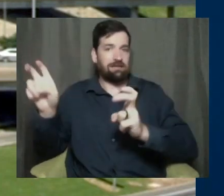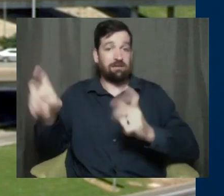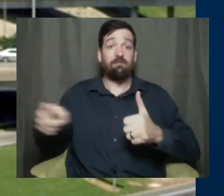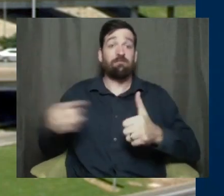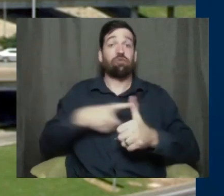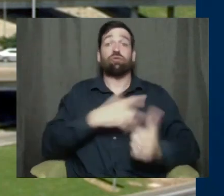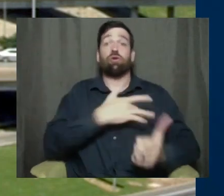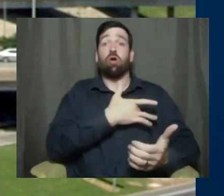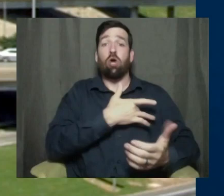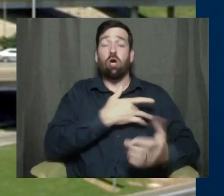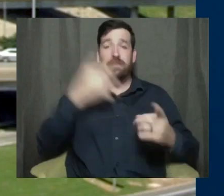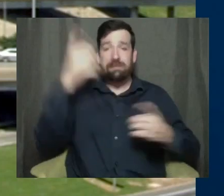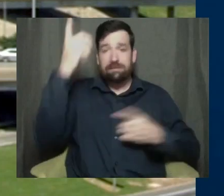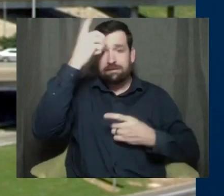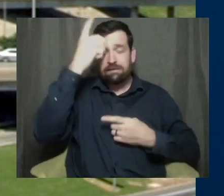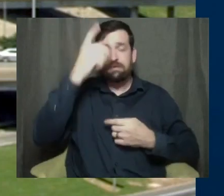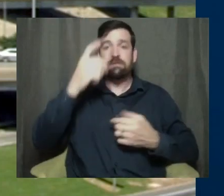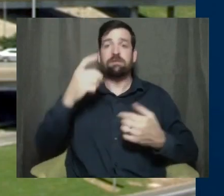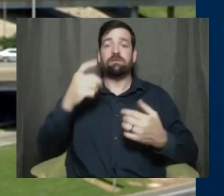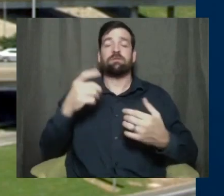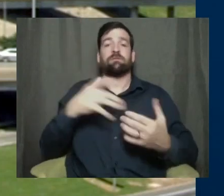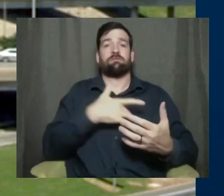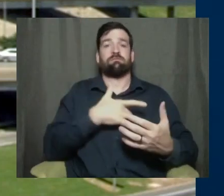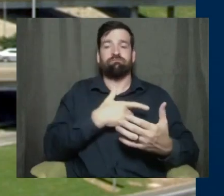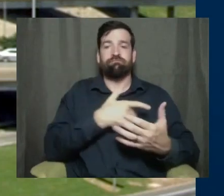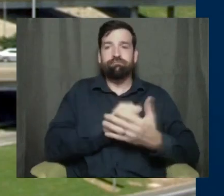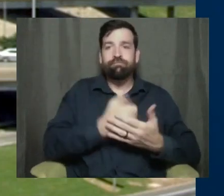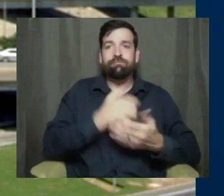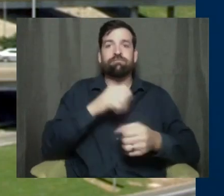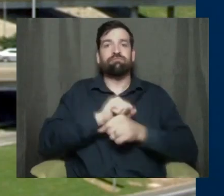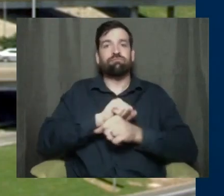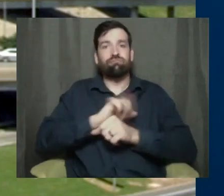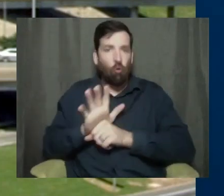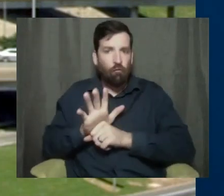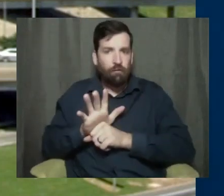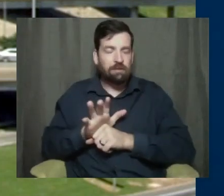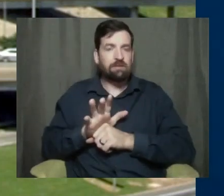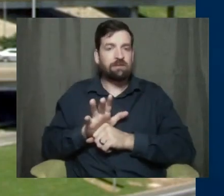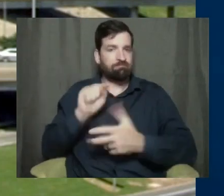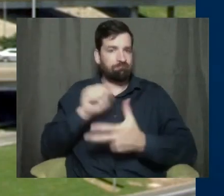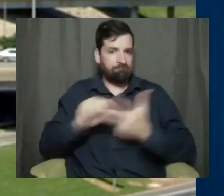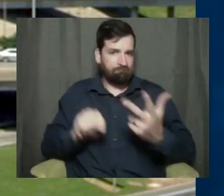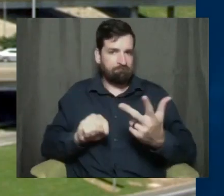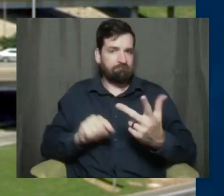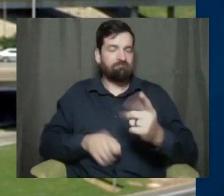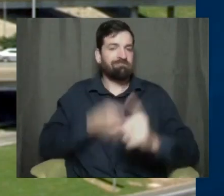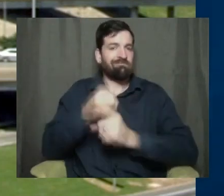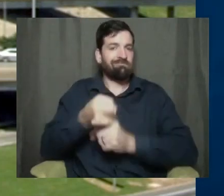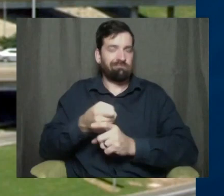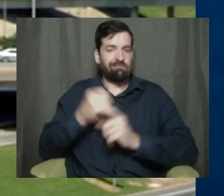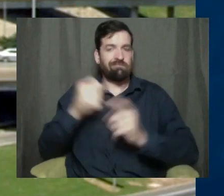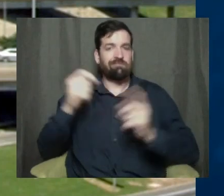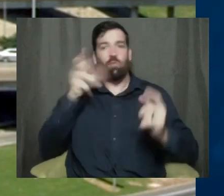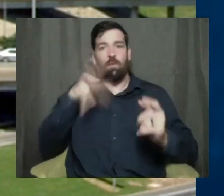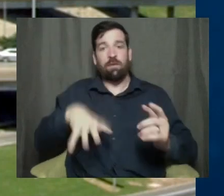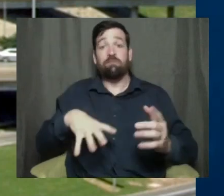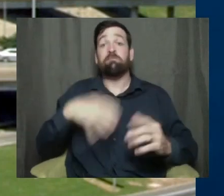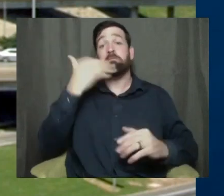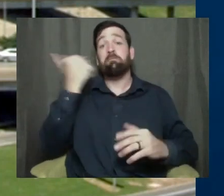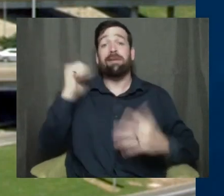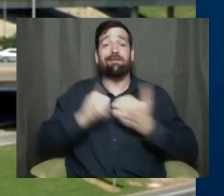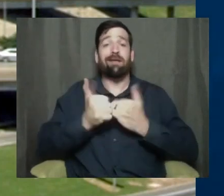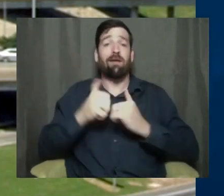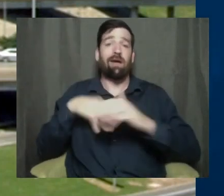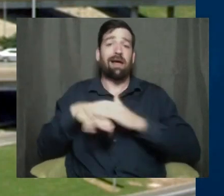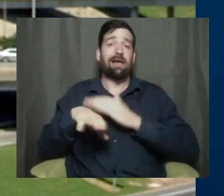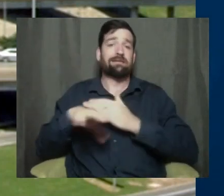cancer, COVID, the three diseases killing women, the other health issues they also face, and the best way to make sure they have access to the health care